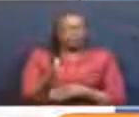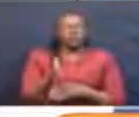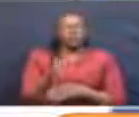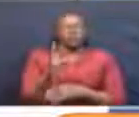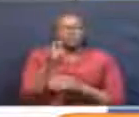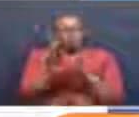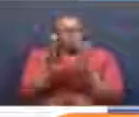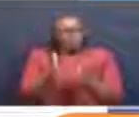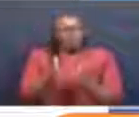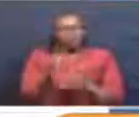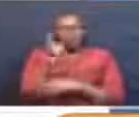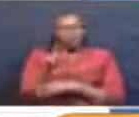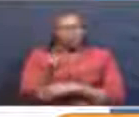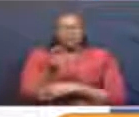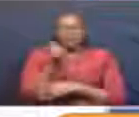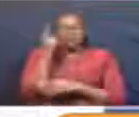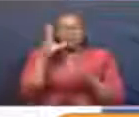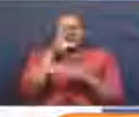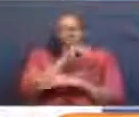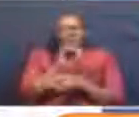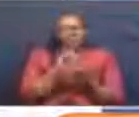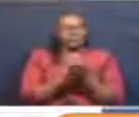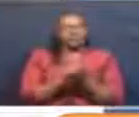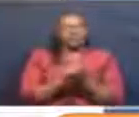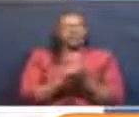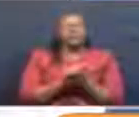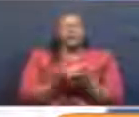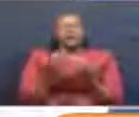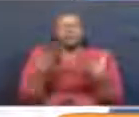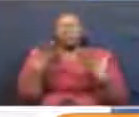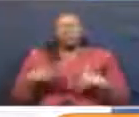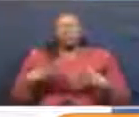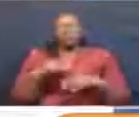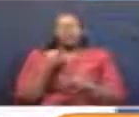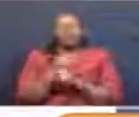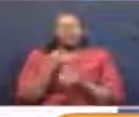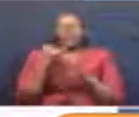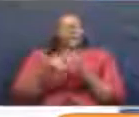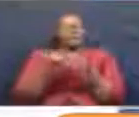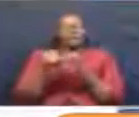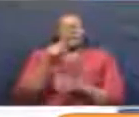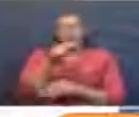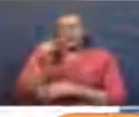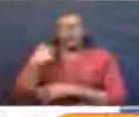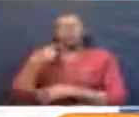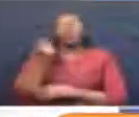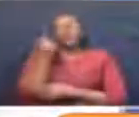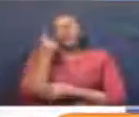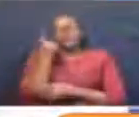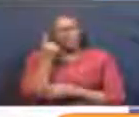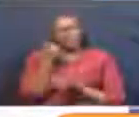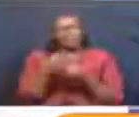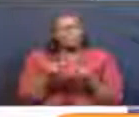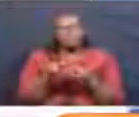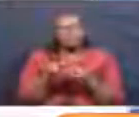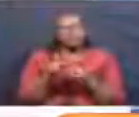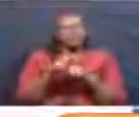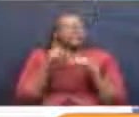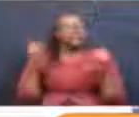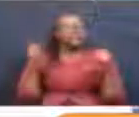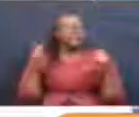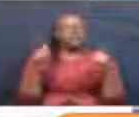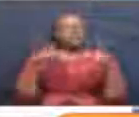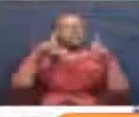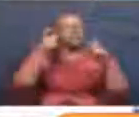be misconstrued that someone is talking without understanding how many people are employed in this industry. Mm. We all do. But what is the